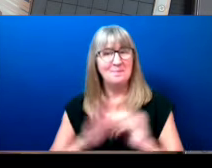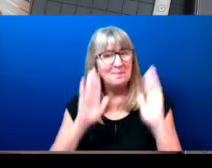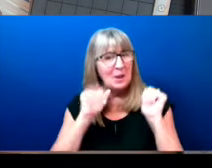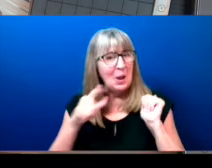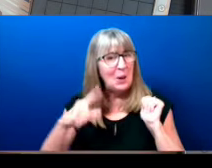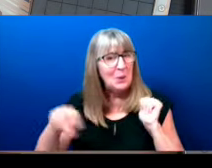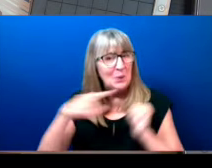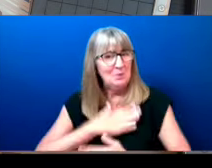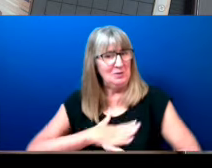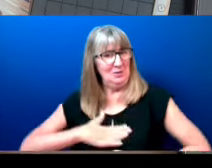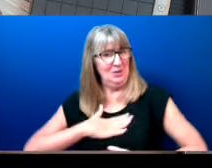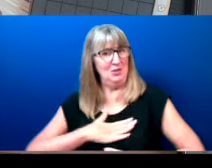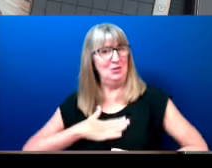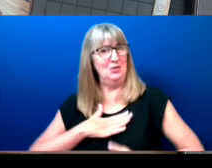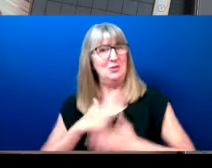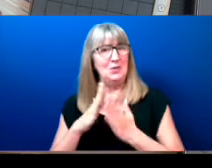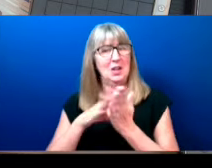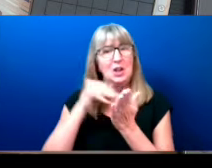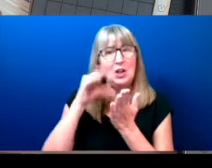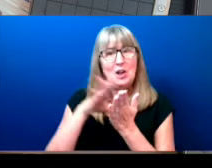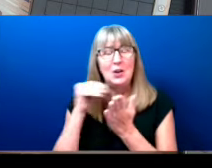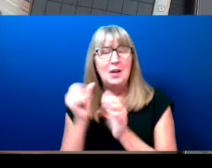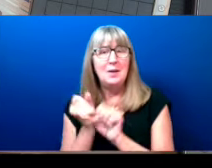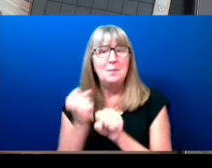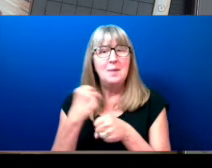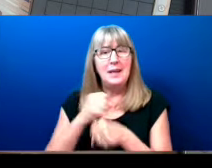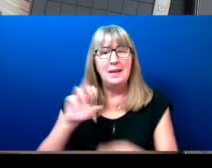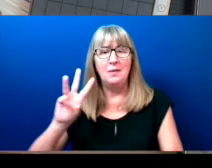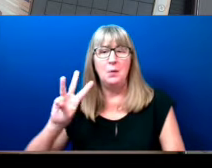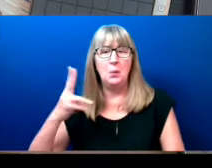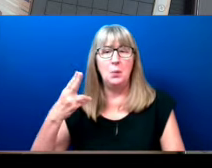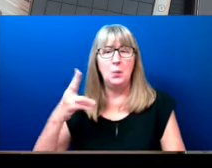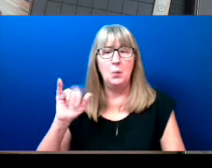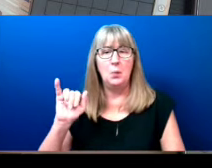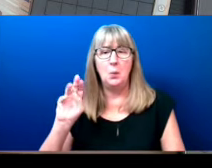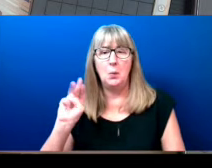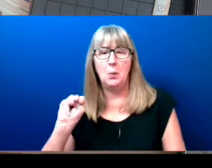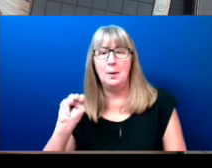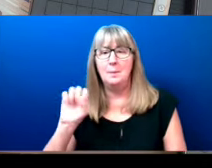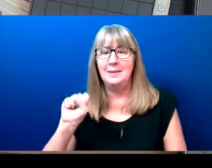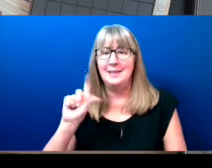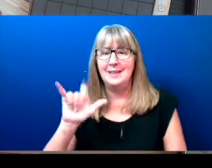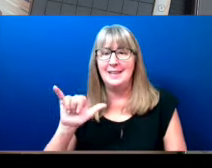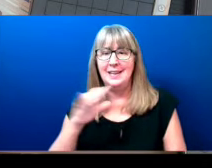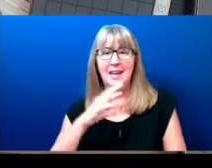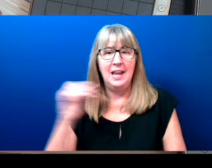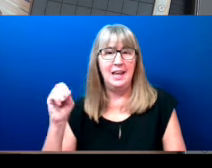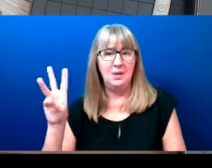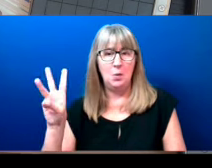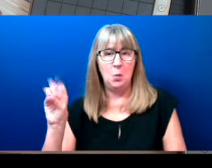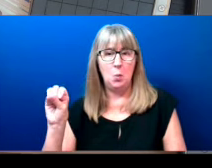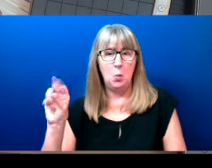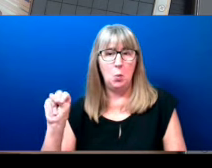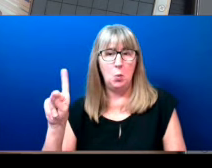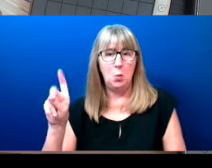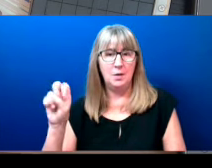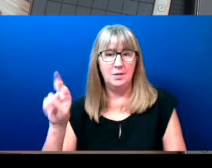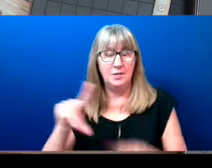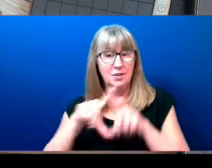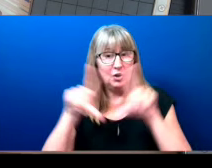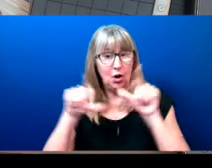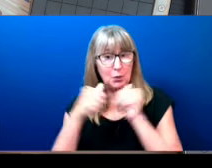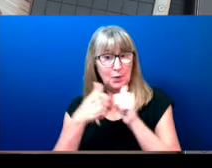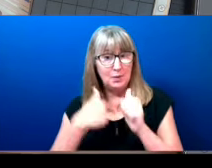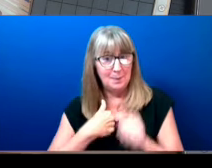And that's about it. So I hope you enjoyed learning to make the Wonder or Whimsy and Wonder cards with me